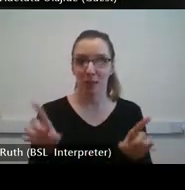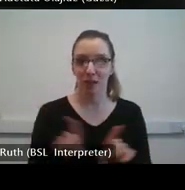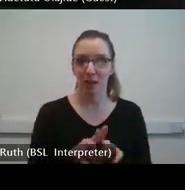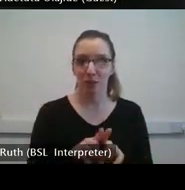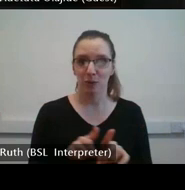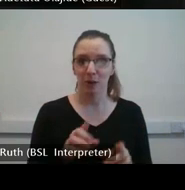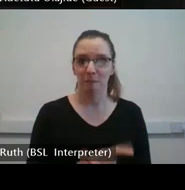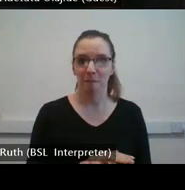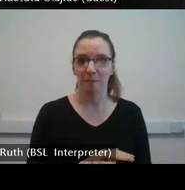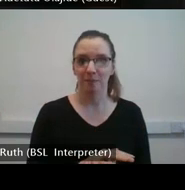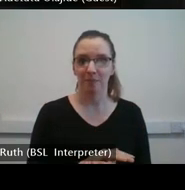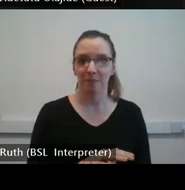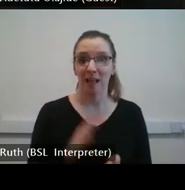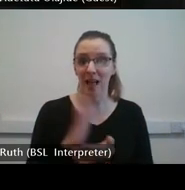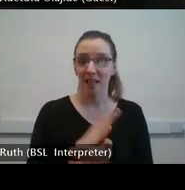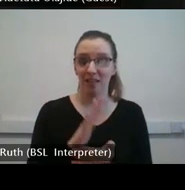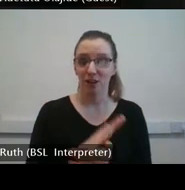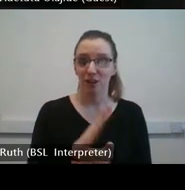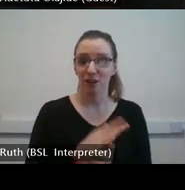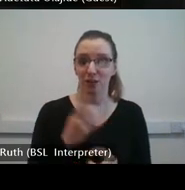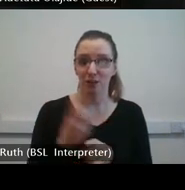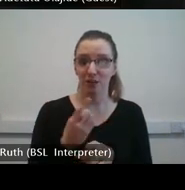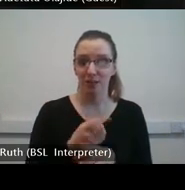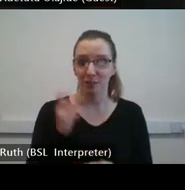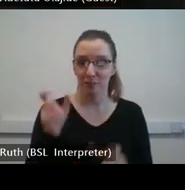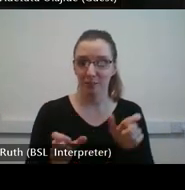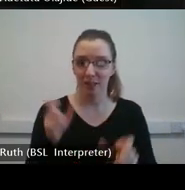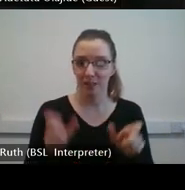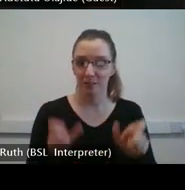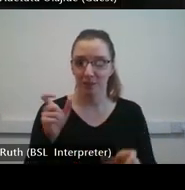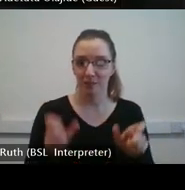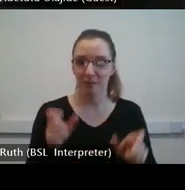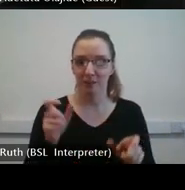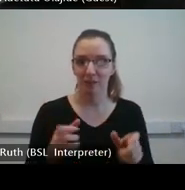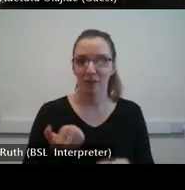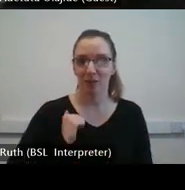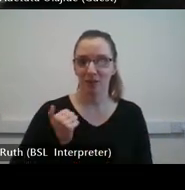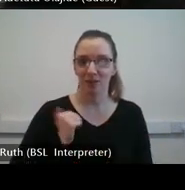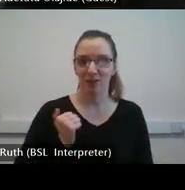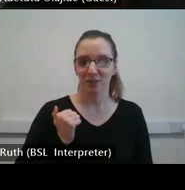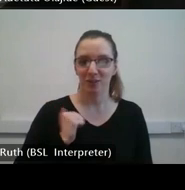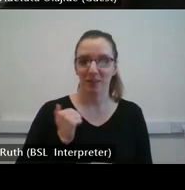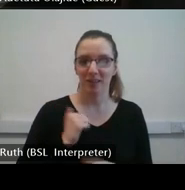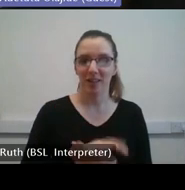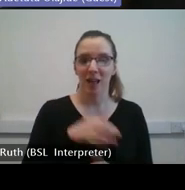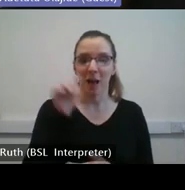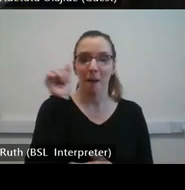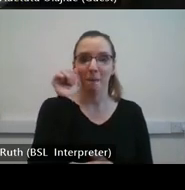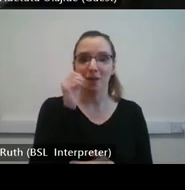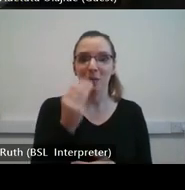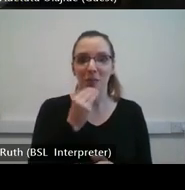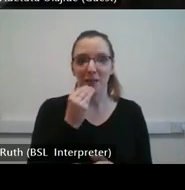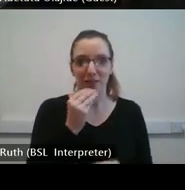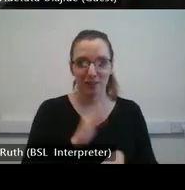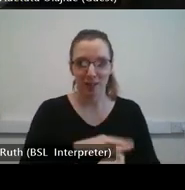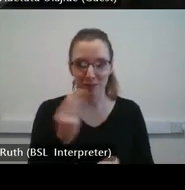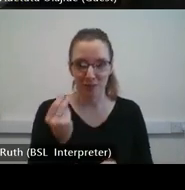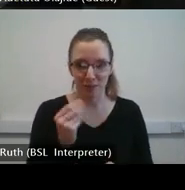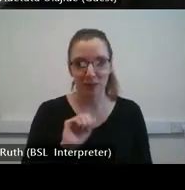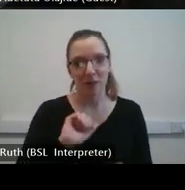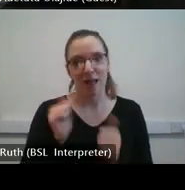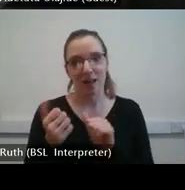I really encourage you to speak to people and find out their views around anything rather than making assumptions. But I know that lunch is beckoning and I'm going to hand over to